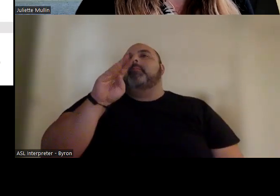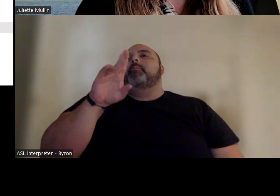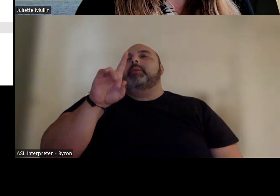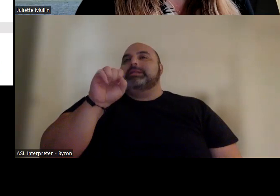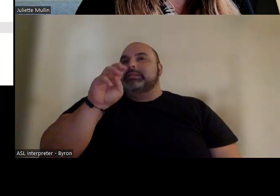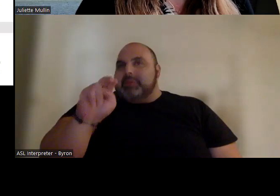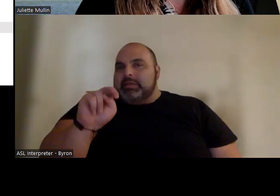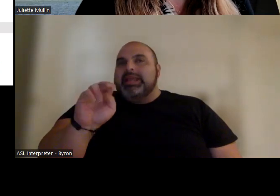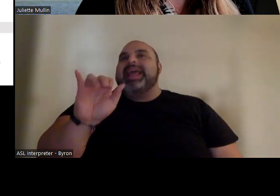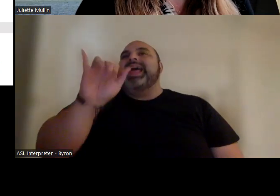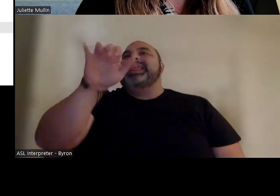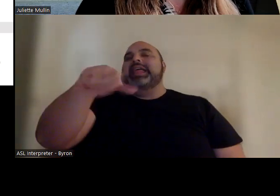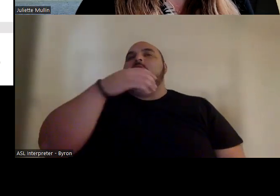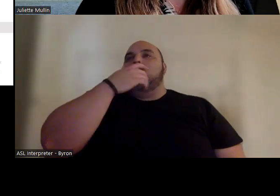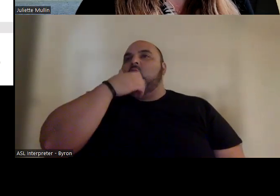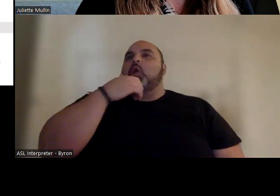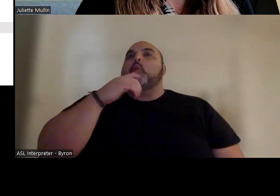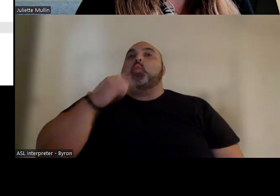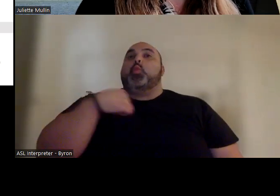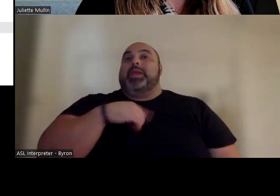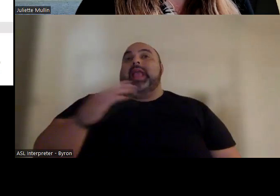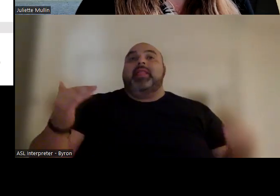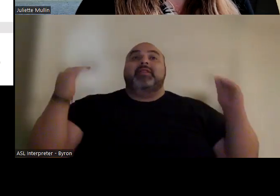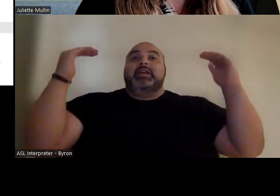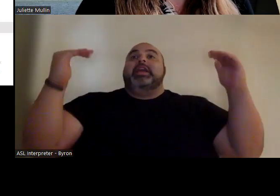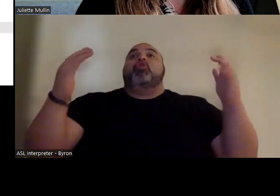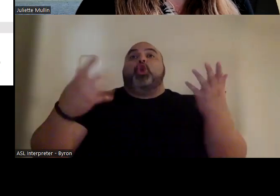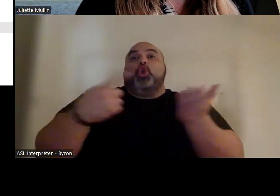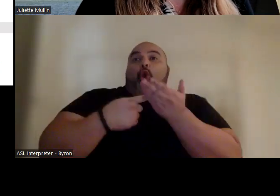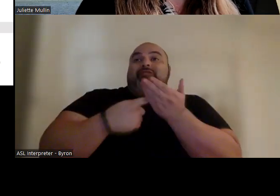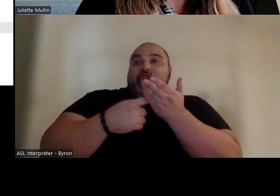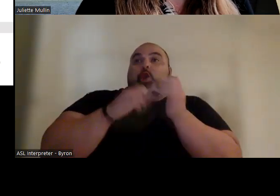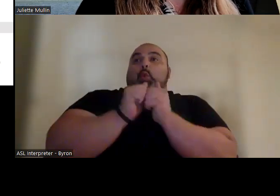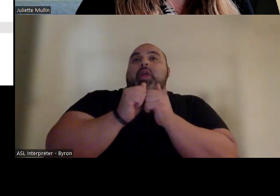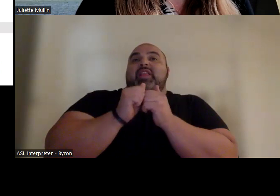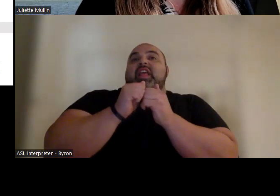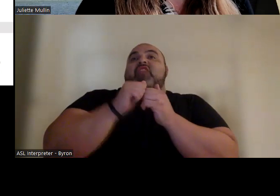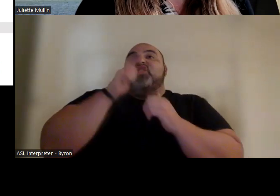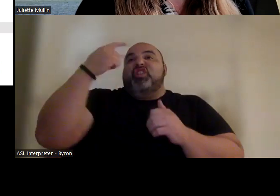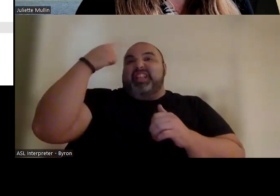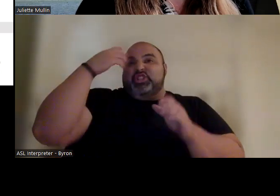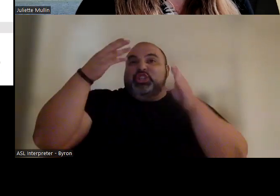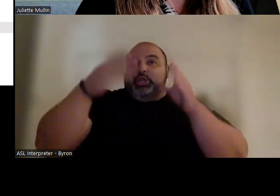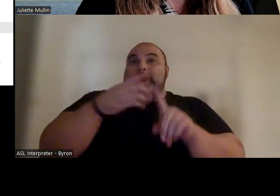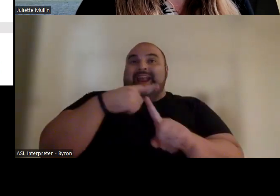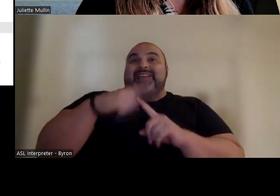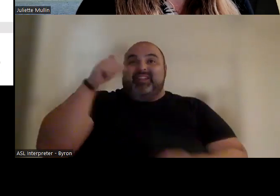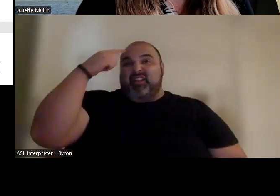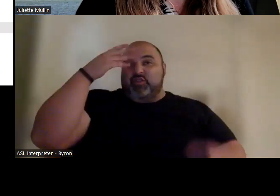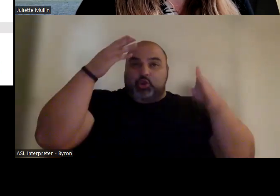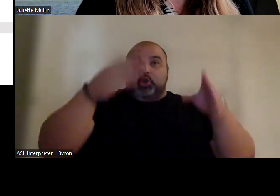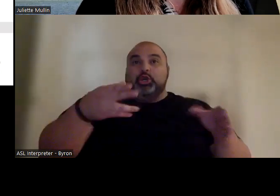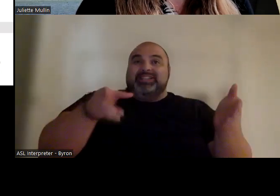we were we elevated the conversation with the legislature and the governor. You know, sign